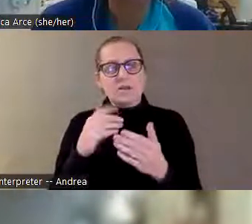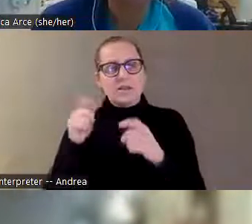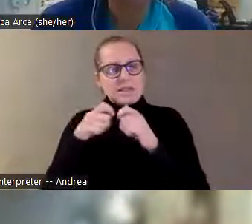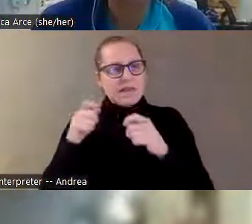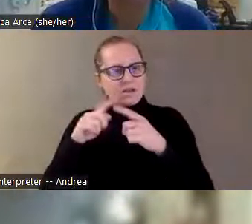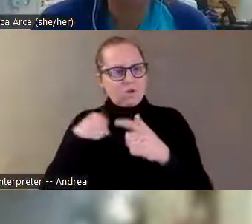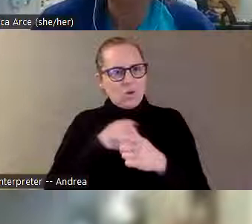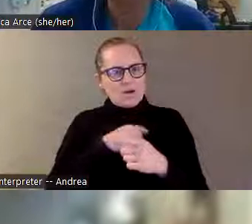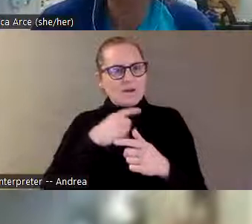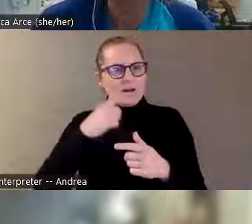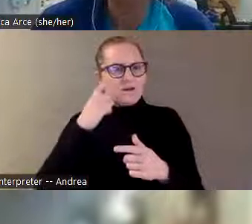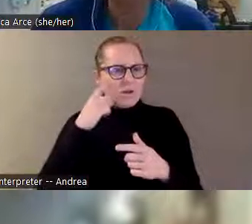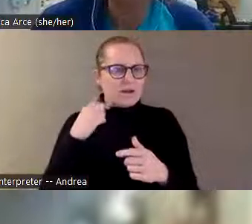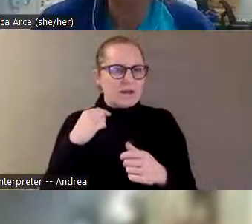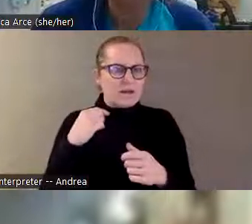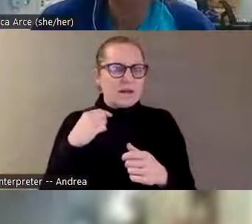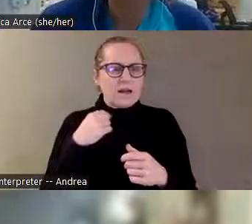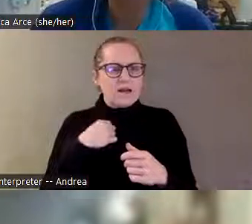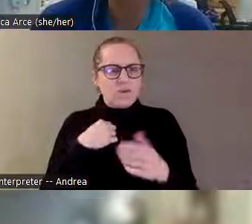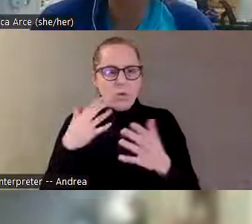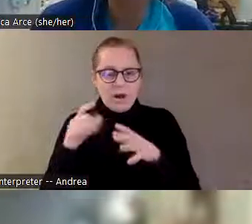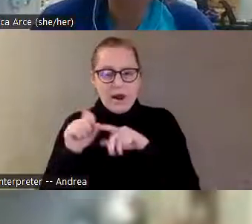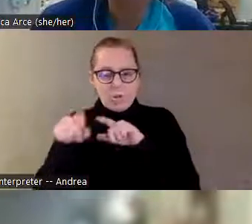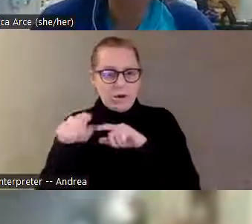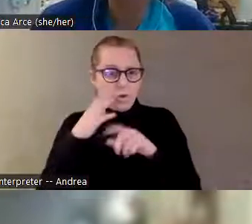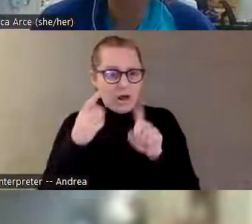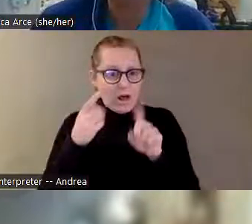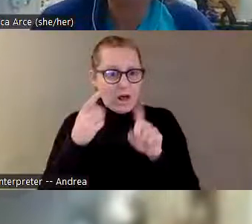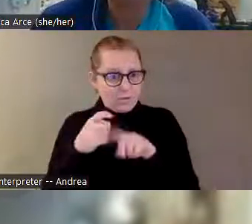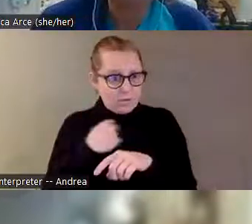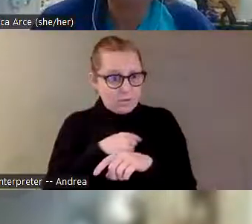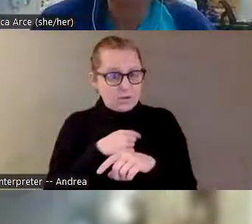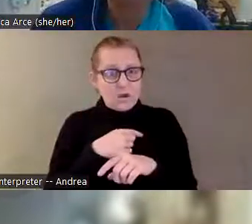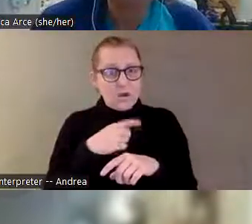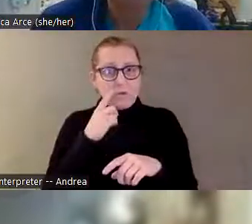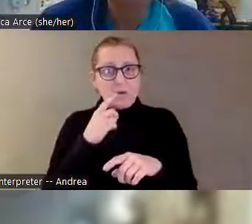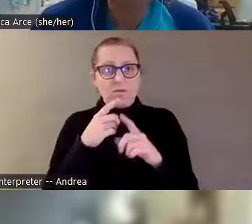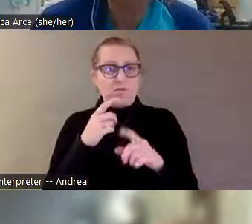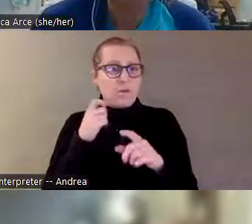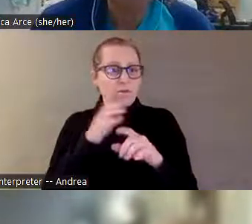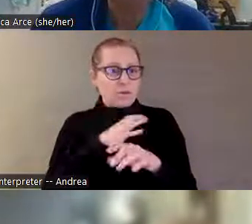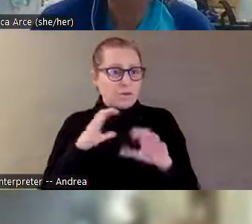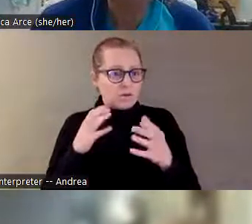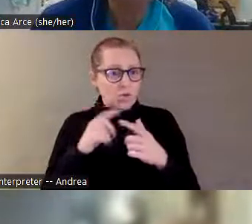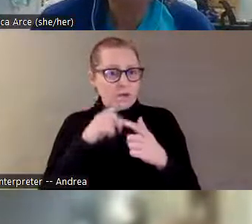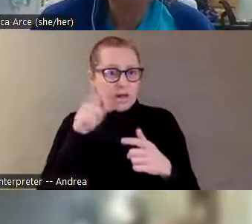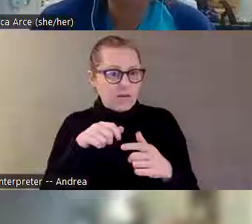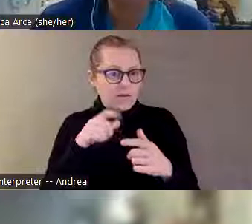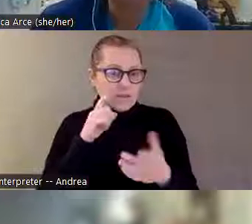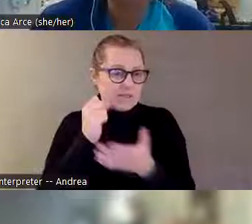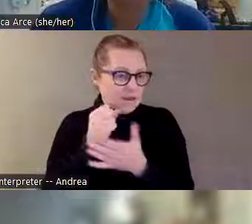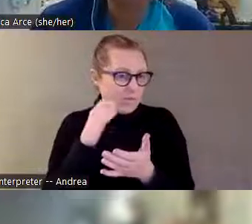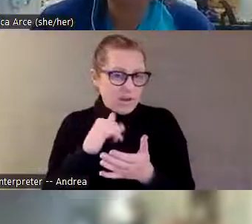the outputs from that will come out from us will be either stamped from the commission, or it doesn't have to be stamped by